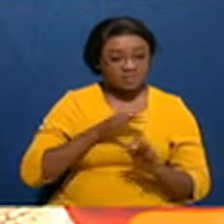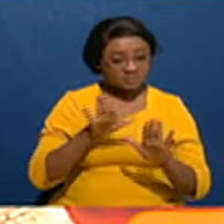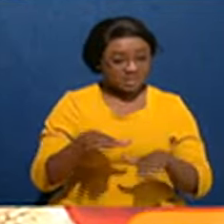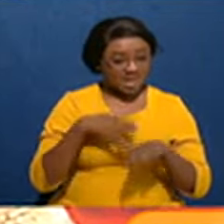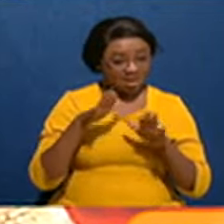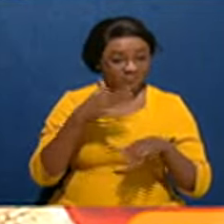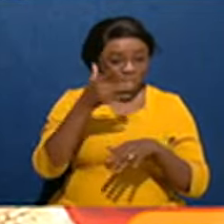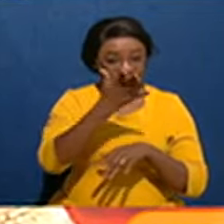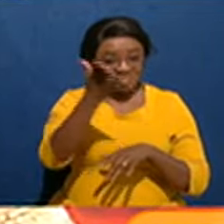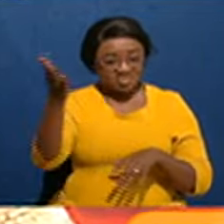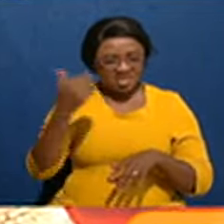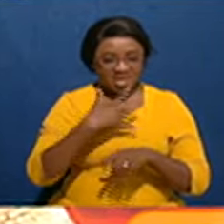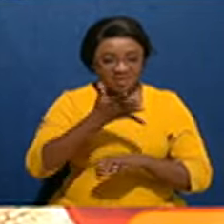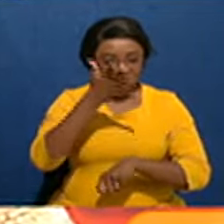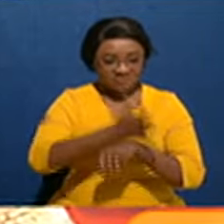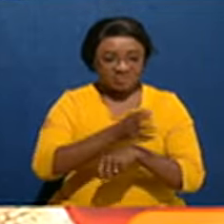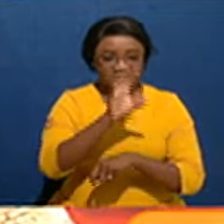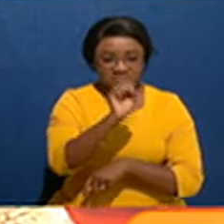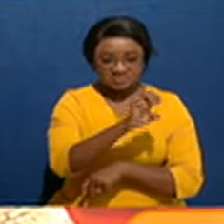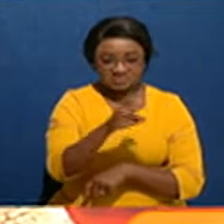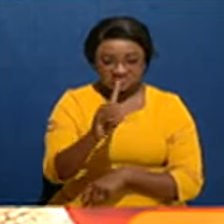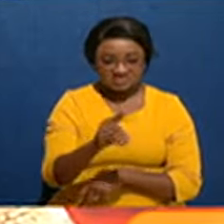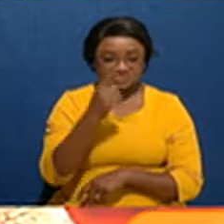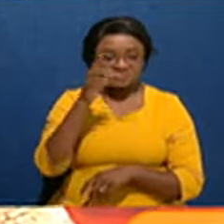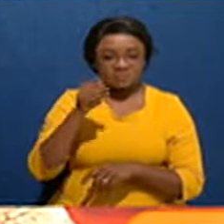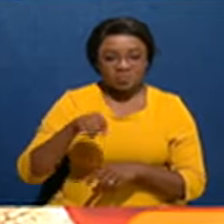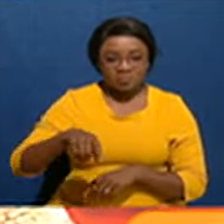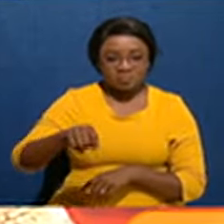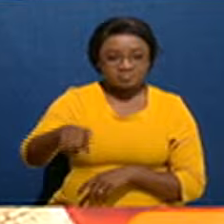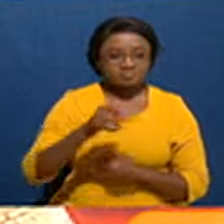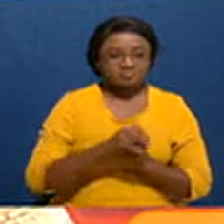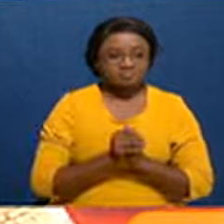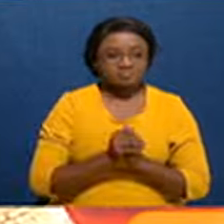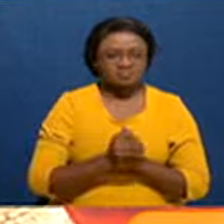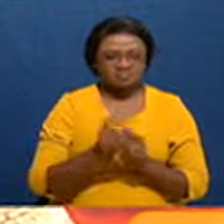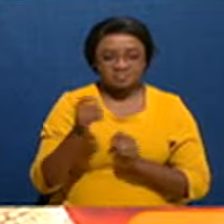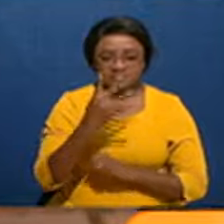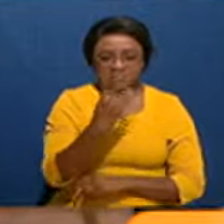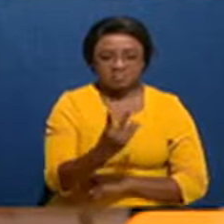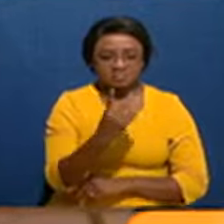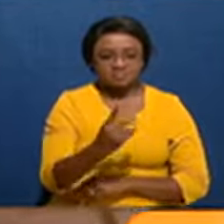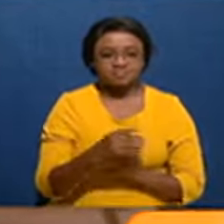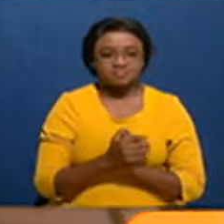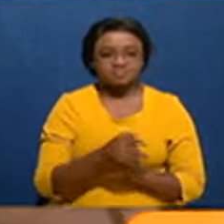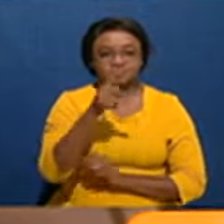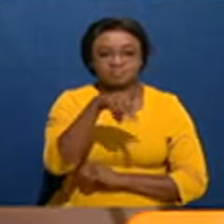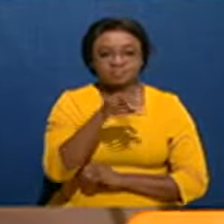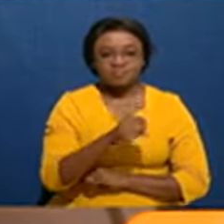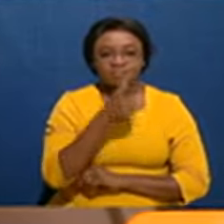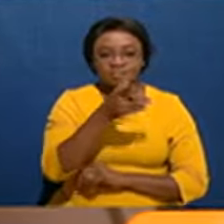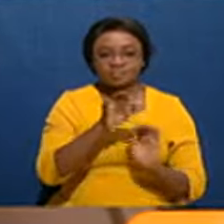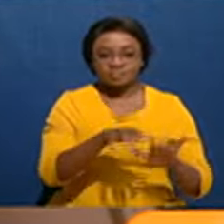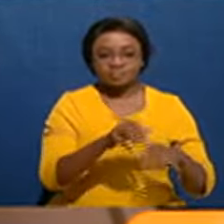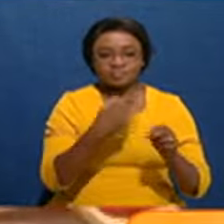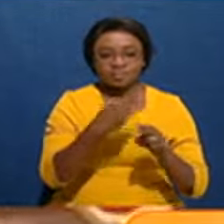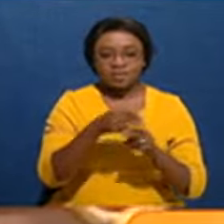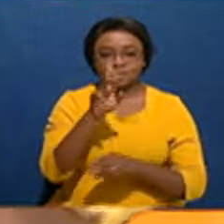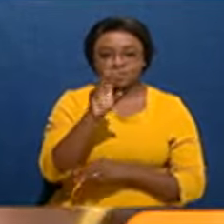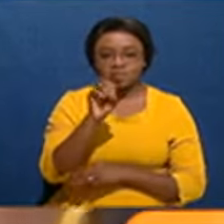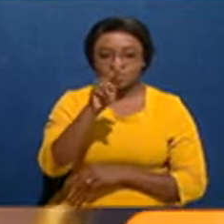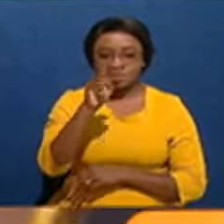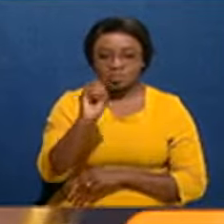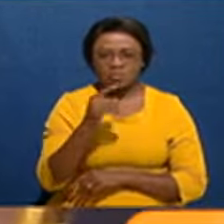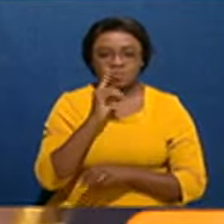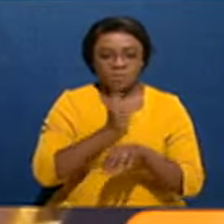for fake seeds ahead of the planting season in April. Principal Secretary in the State Department for Agriculture, Paul Rono, cautioned